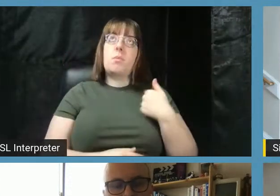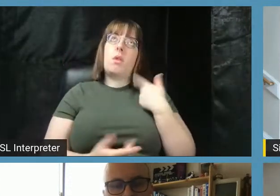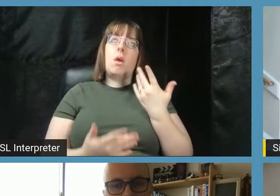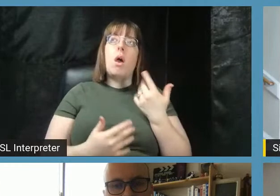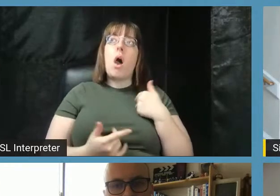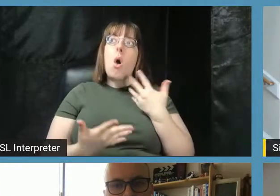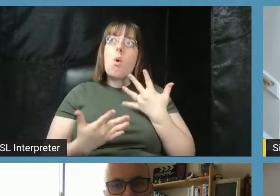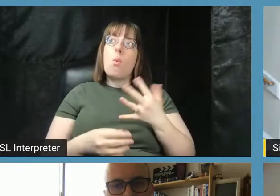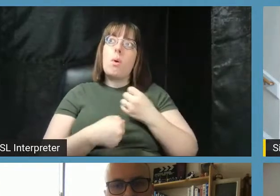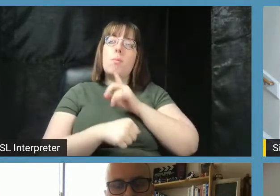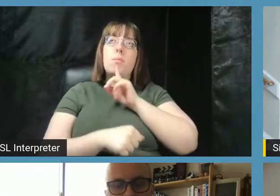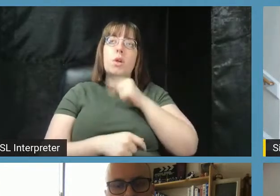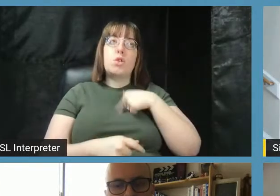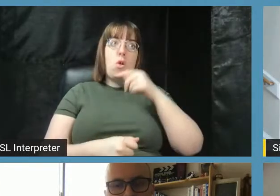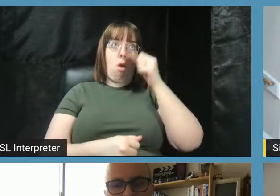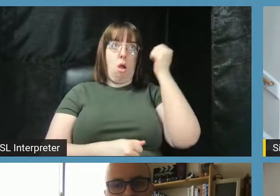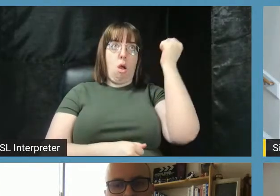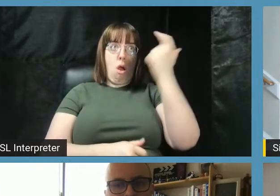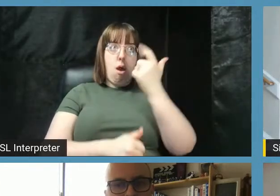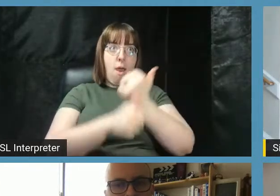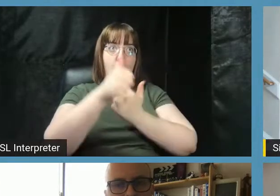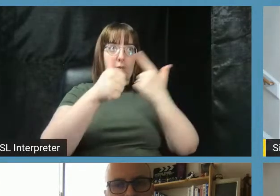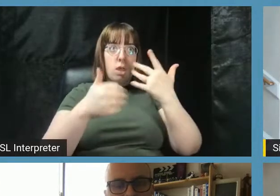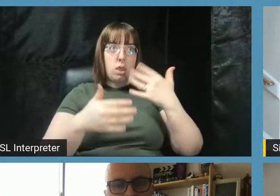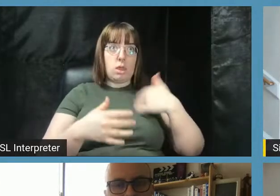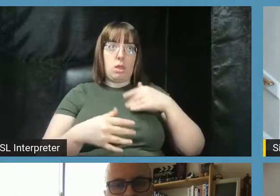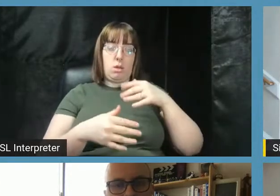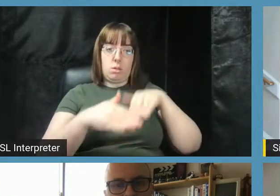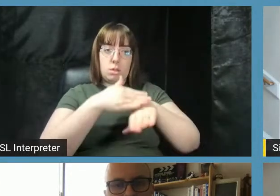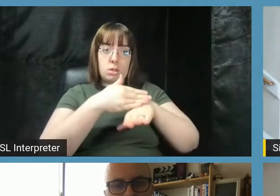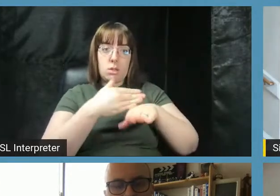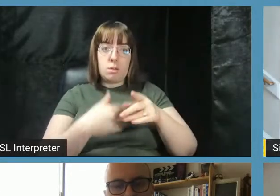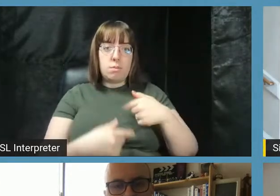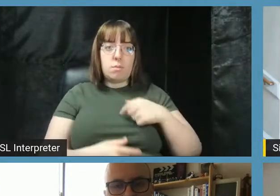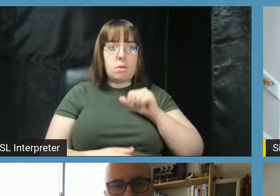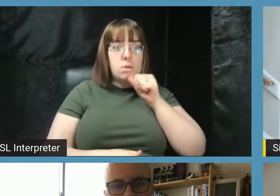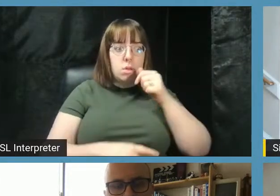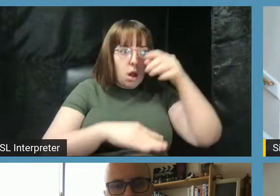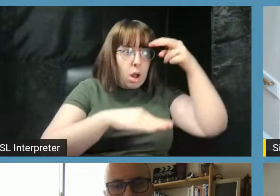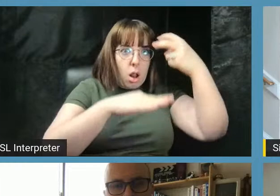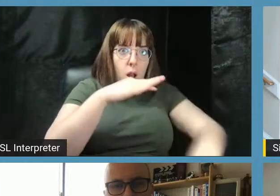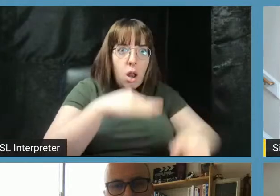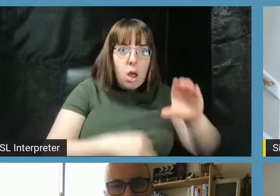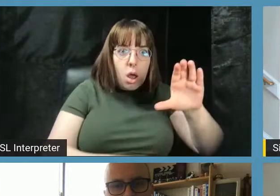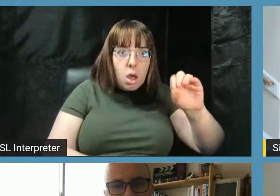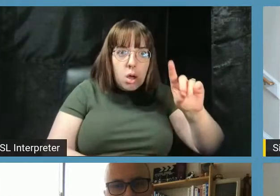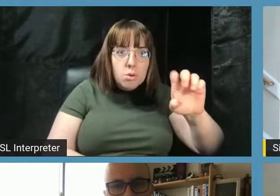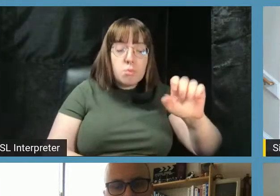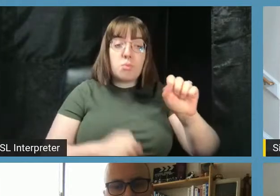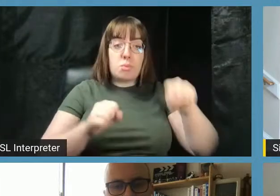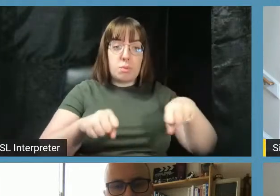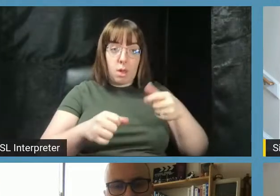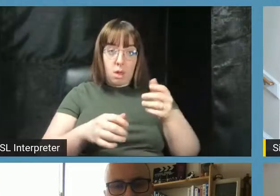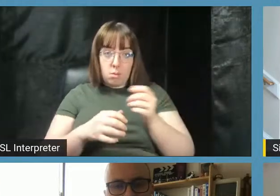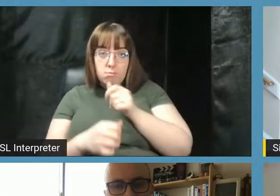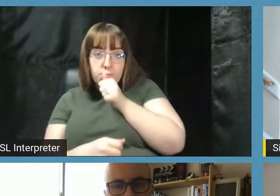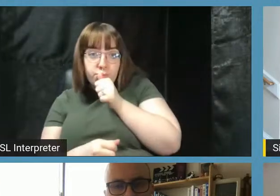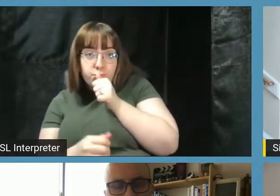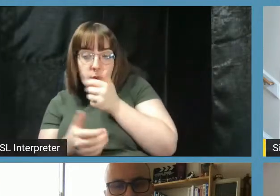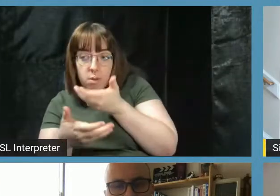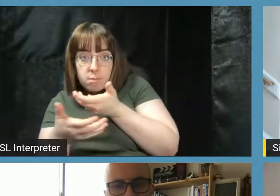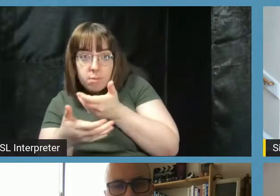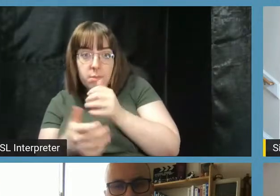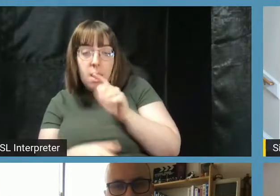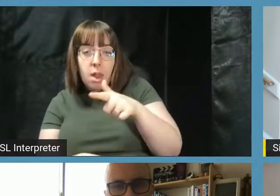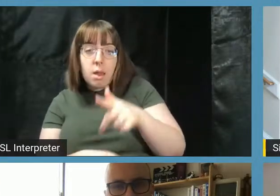table accessible. So you would go do that. I won't dive into the code right now, but happy to talk offline about it. That actually may not be the